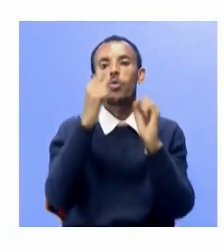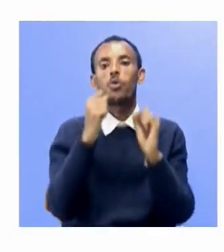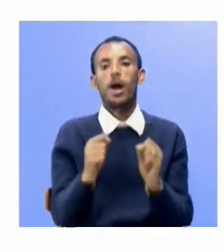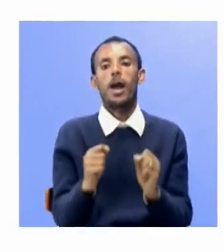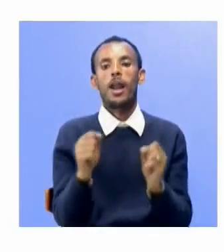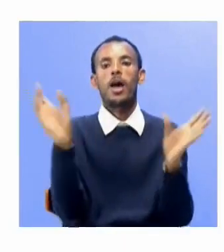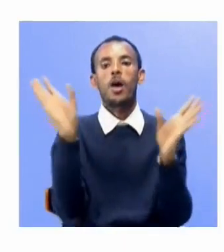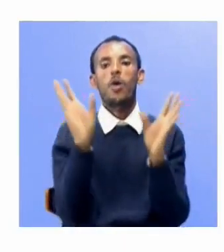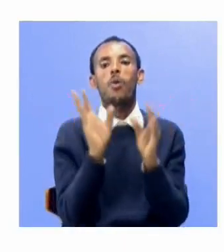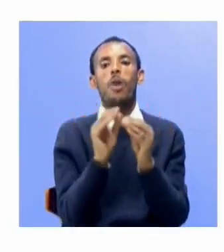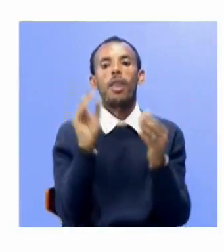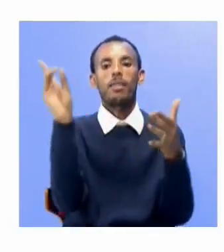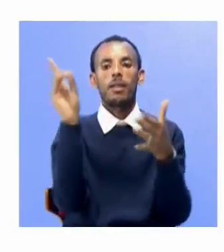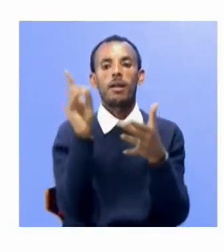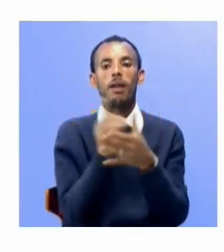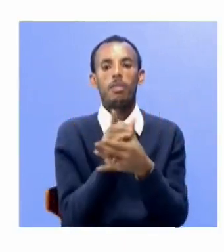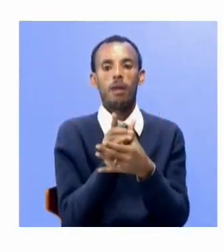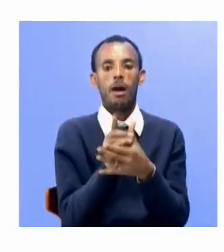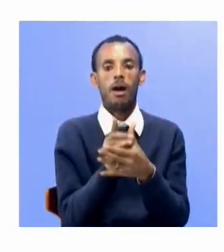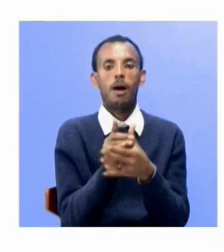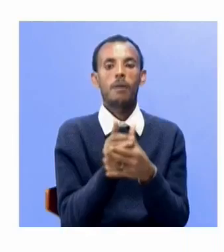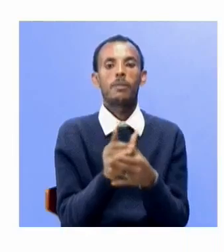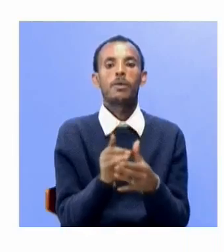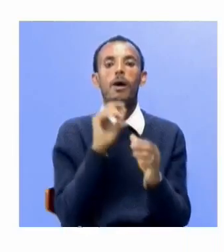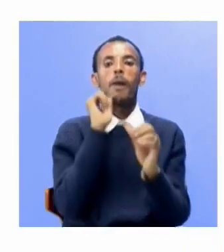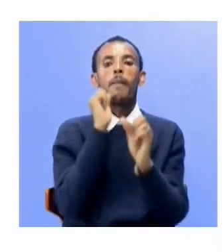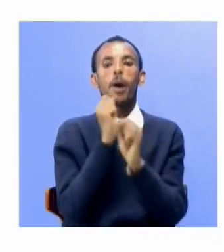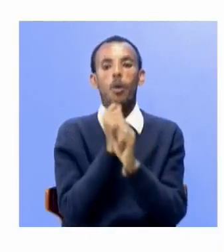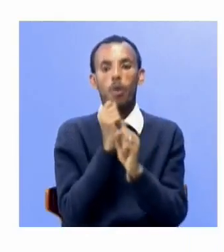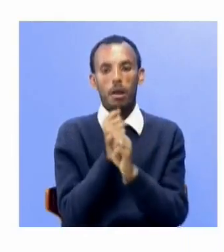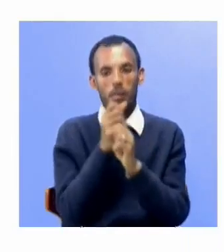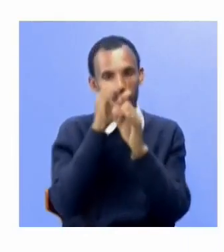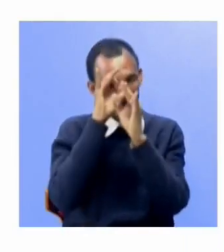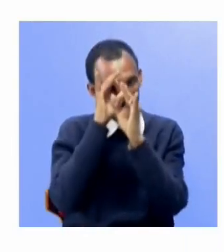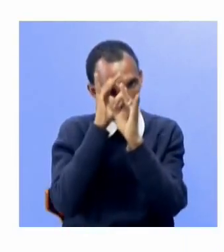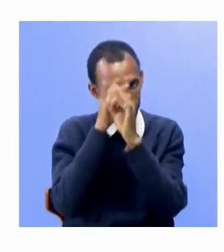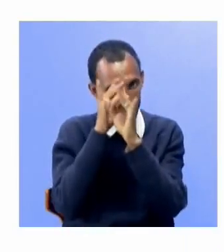By conducting experiment.